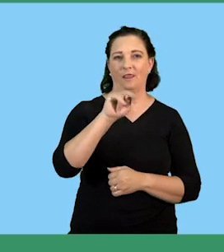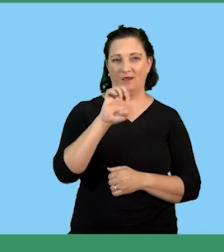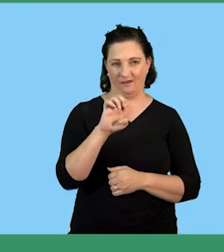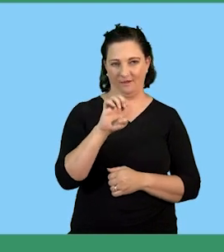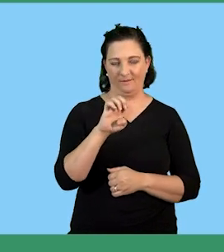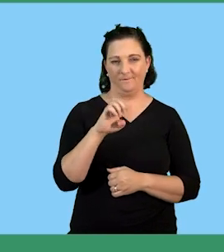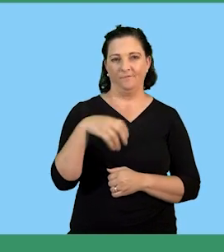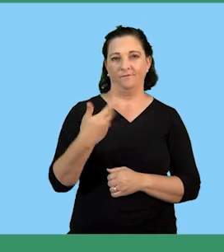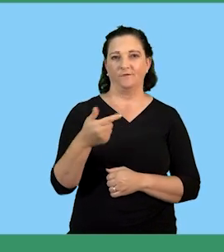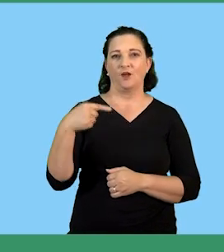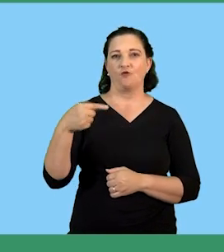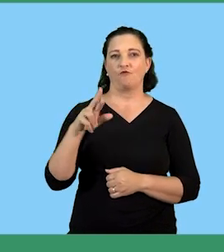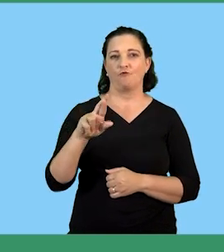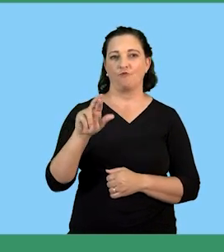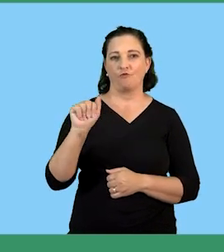line